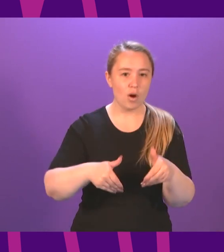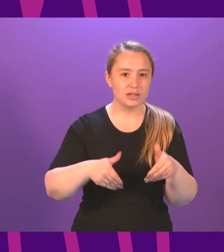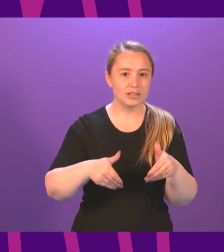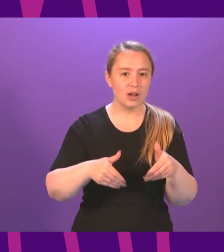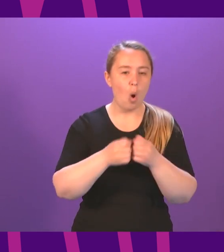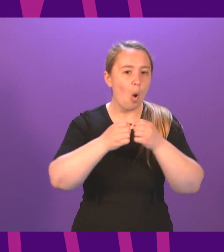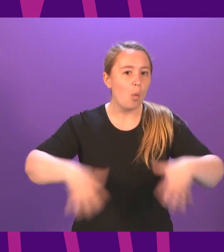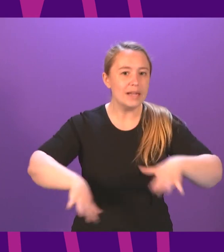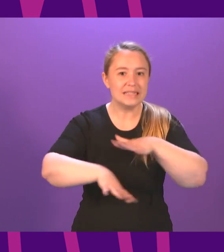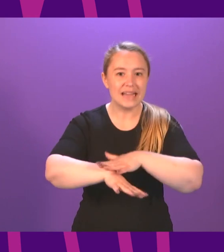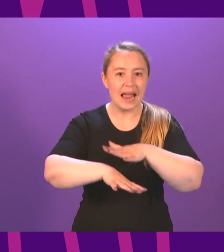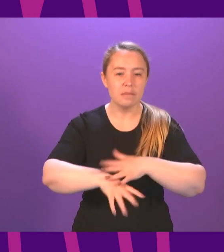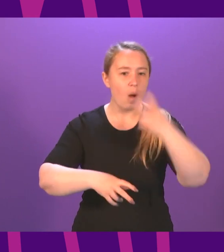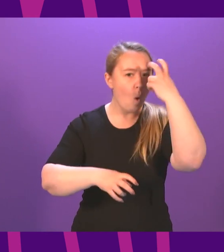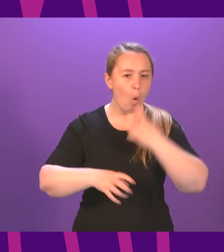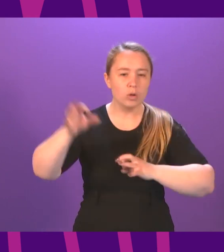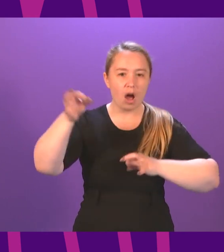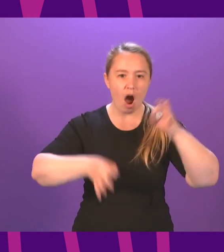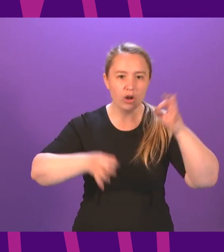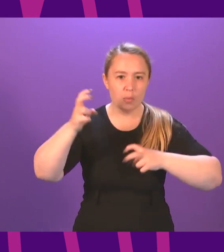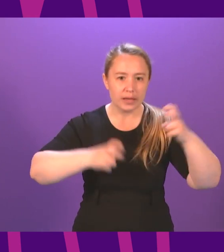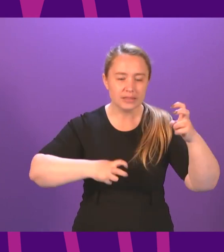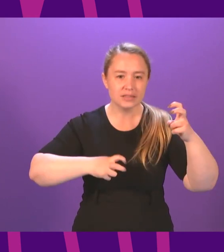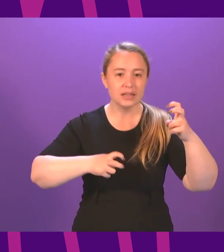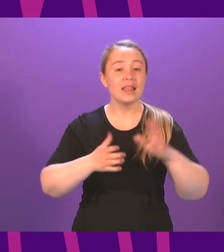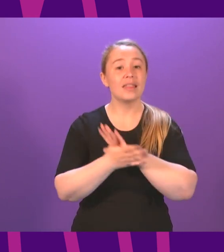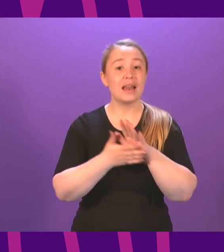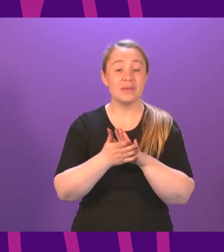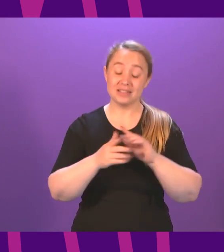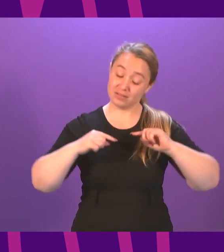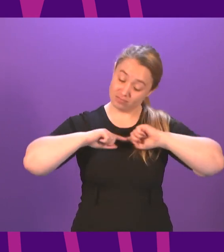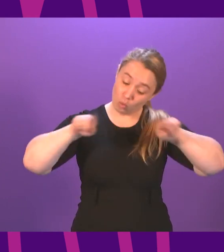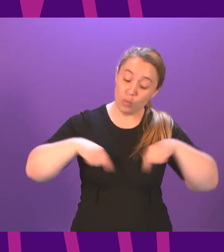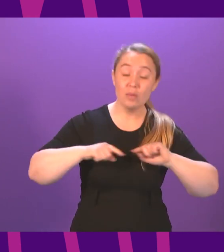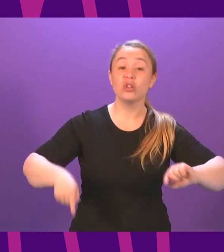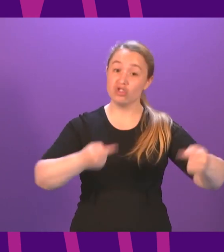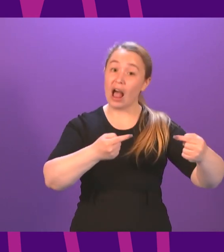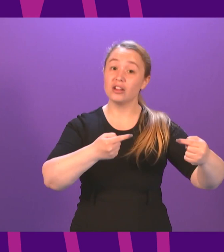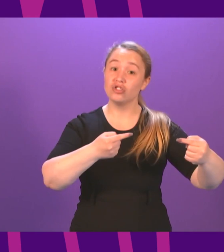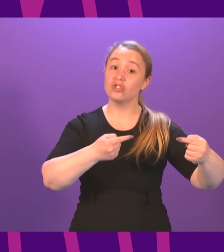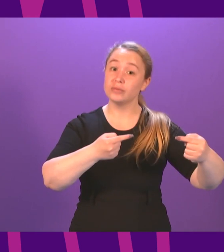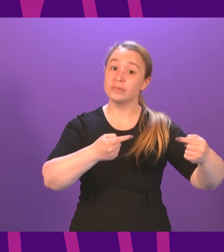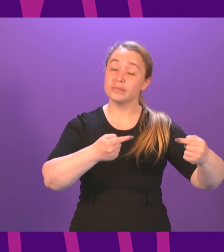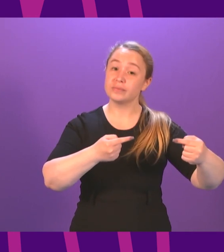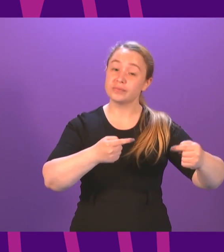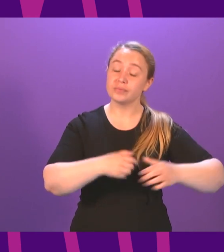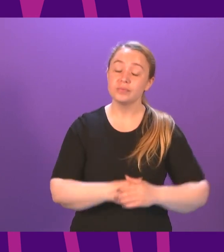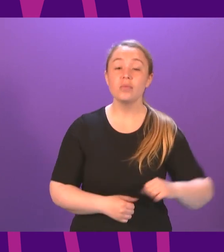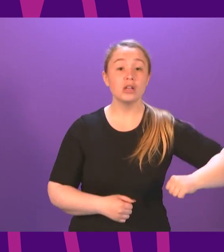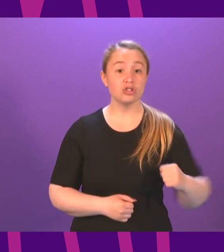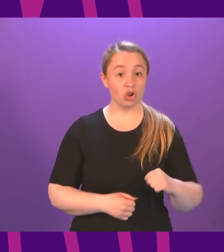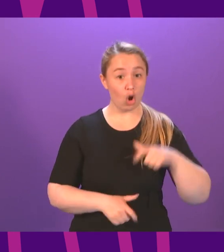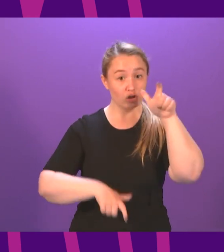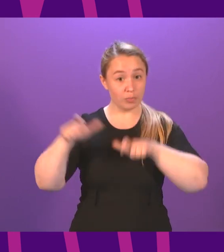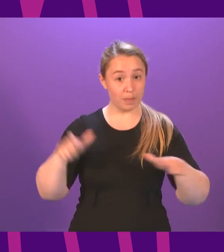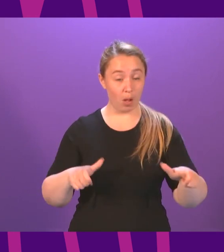in this chamber on old arguments instead of constructive delivery, then we will fight them every step of the way. The Scottish people